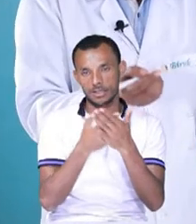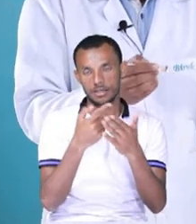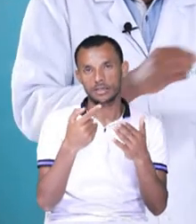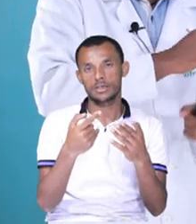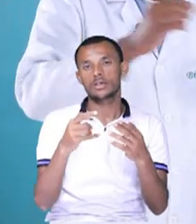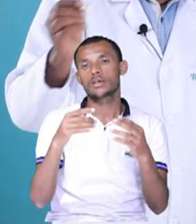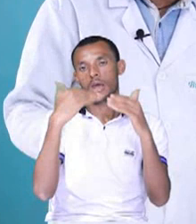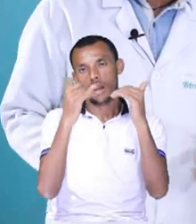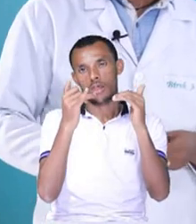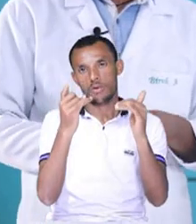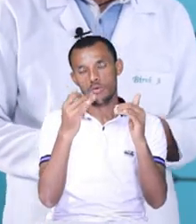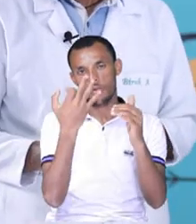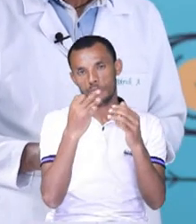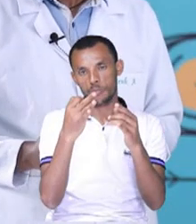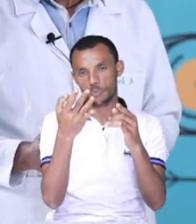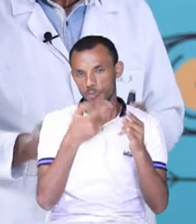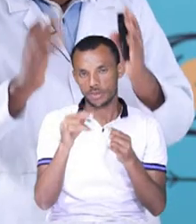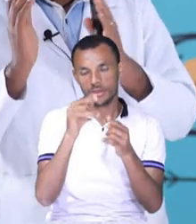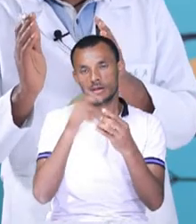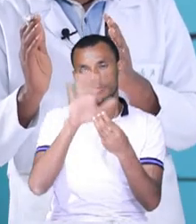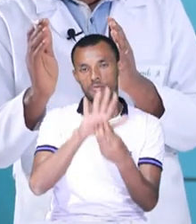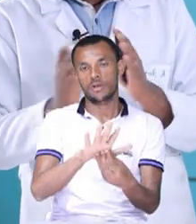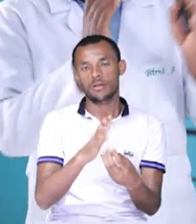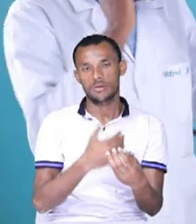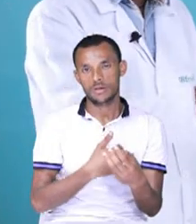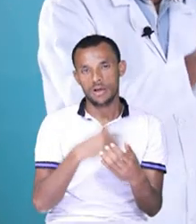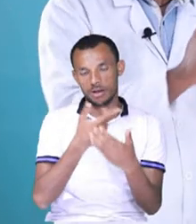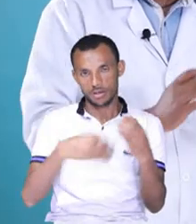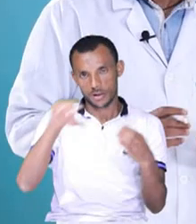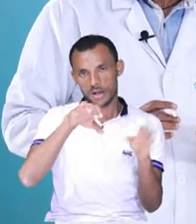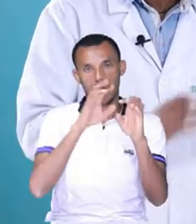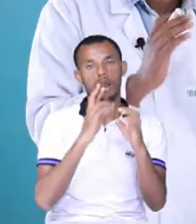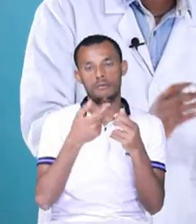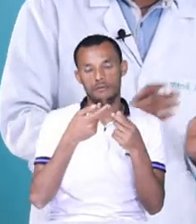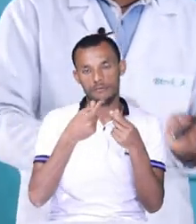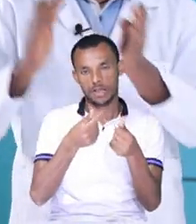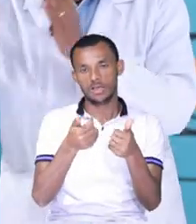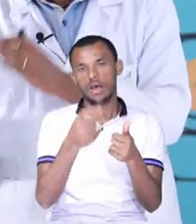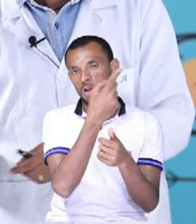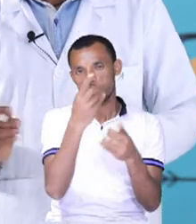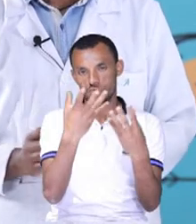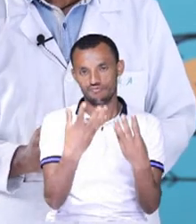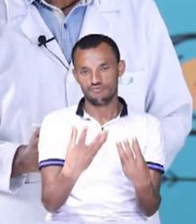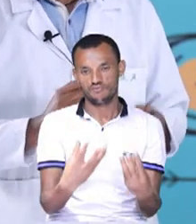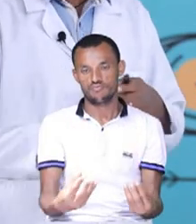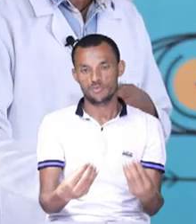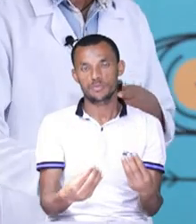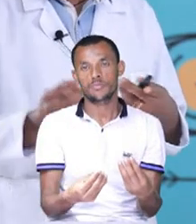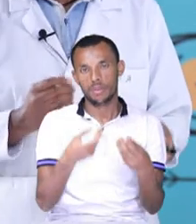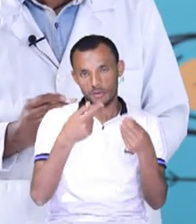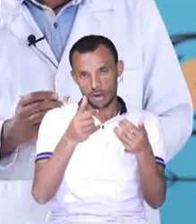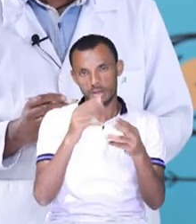reaction depends on different factors. Because some chemical reactions are fast. Some chemical reactions are slow.